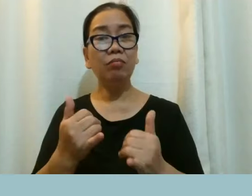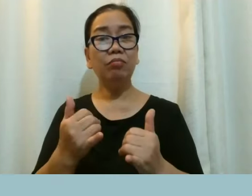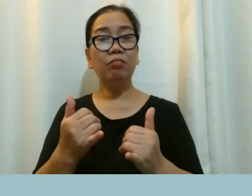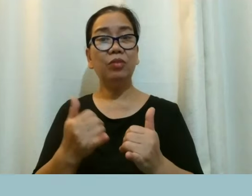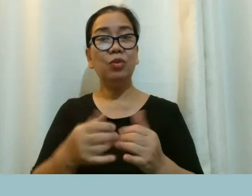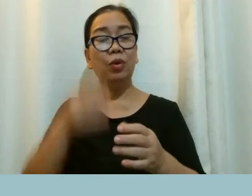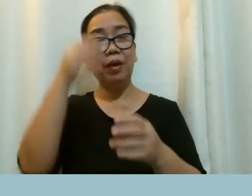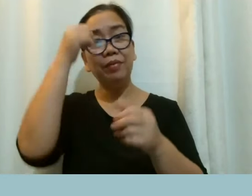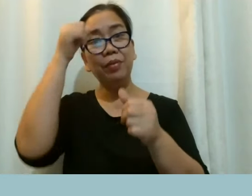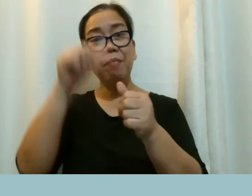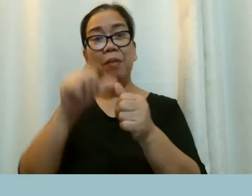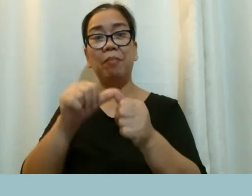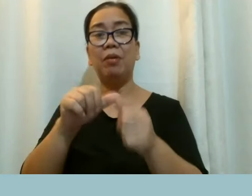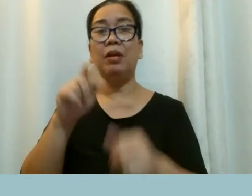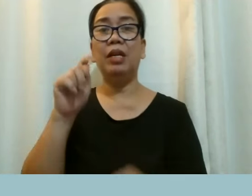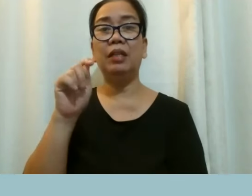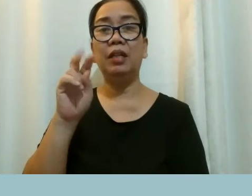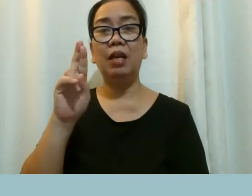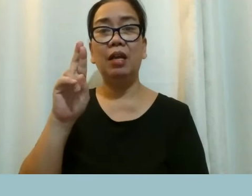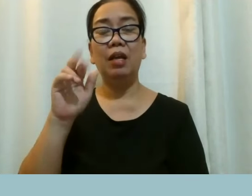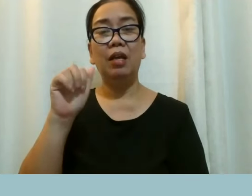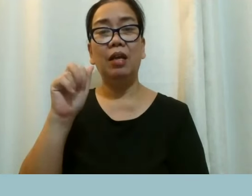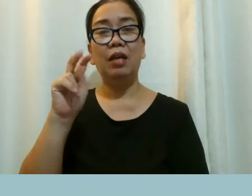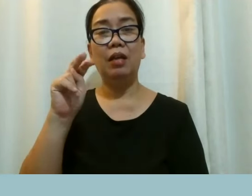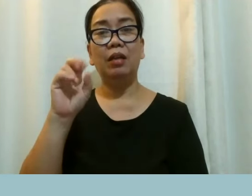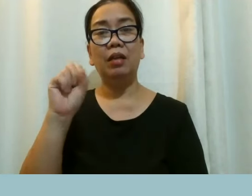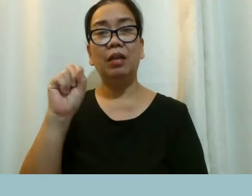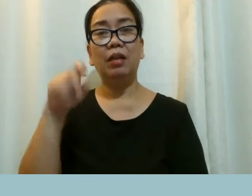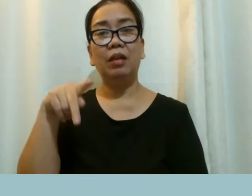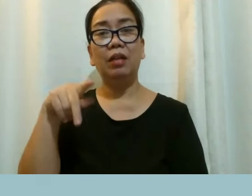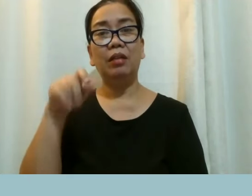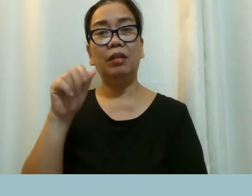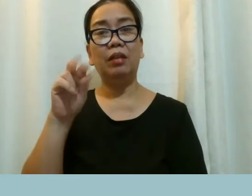Now, you have to remember that